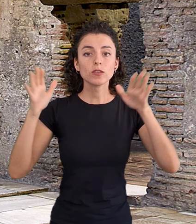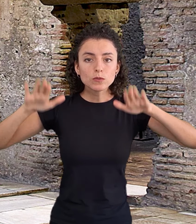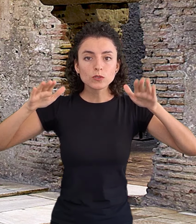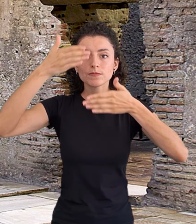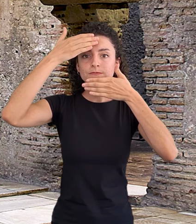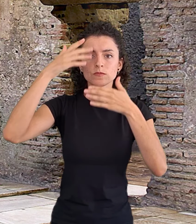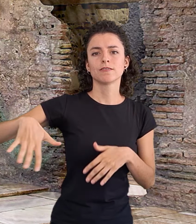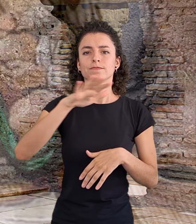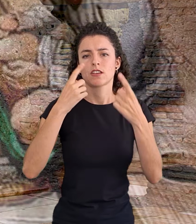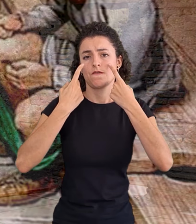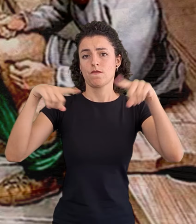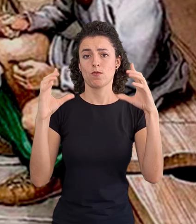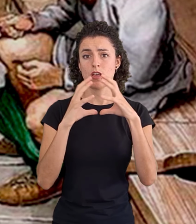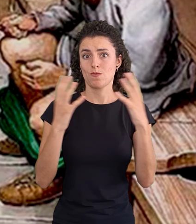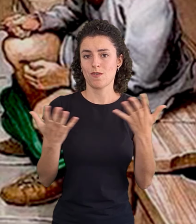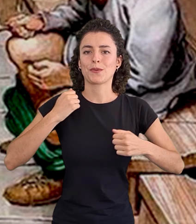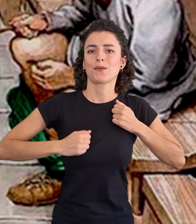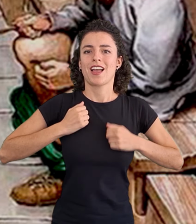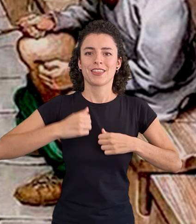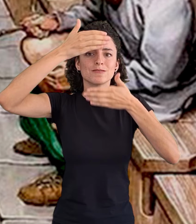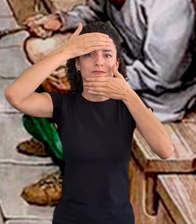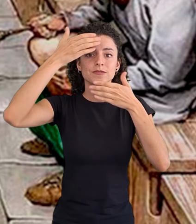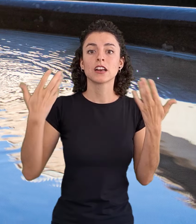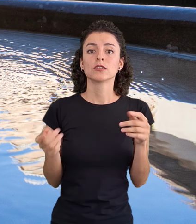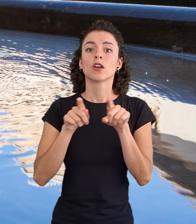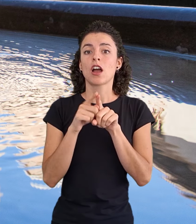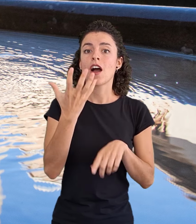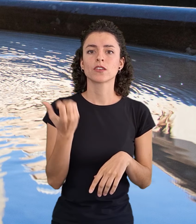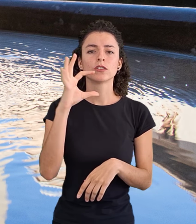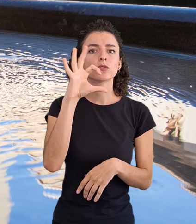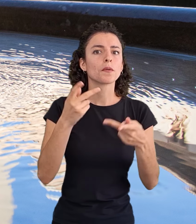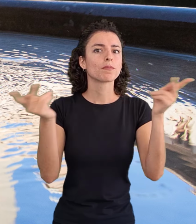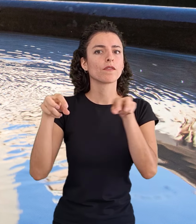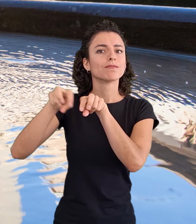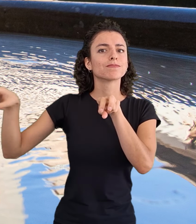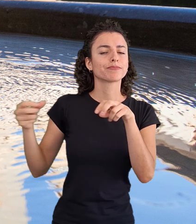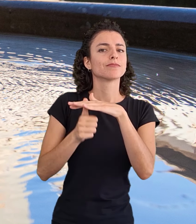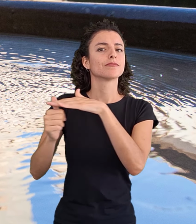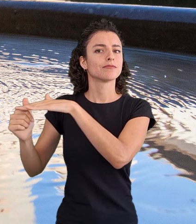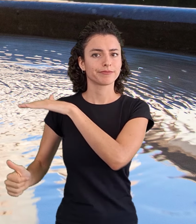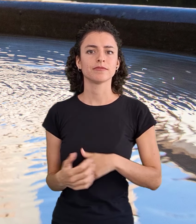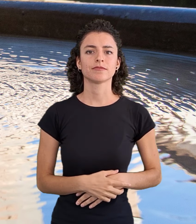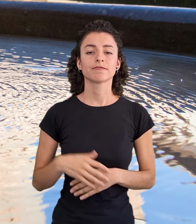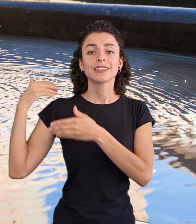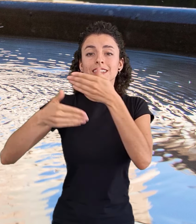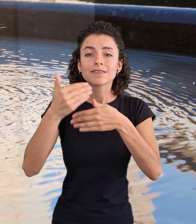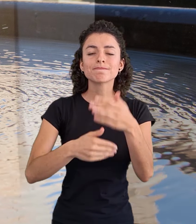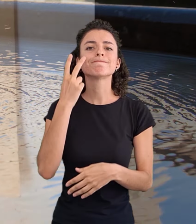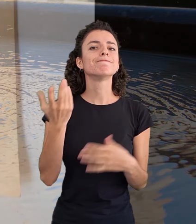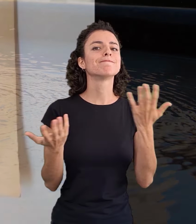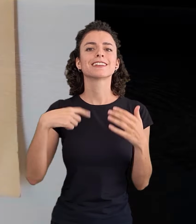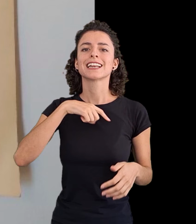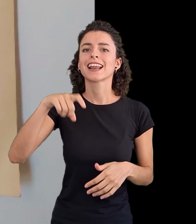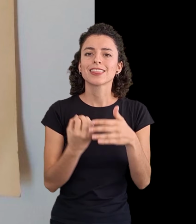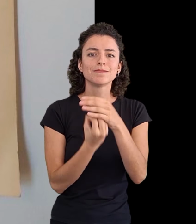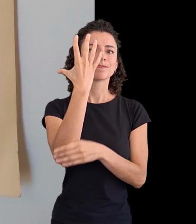over the land, when Granada had breathtaking bathhouses and public latrines, the need for sanitation